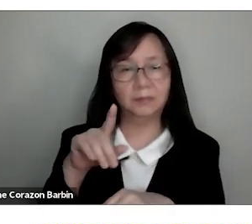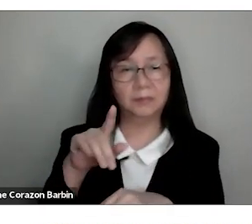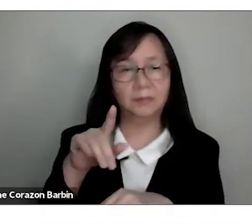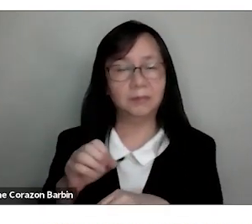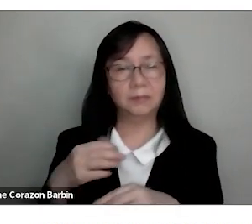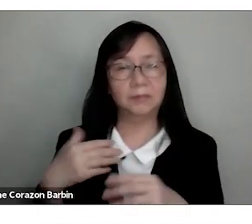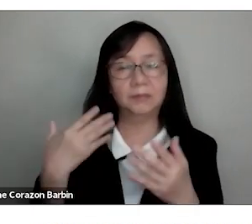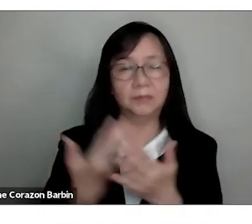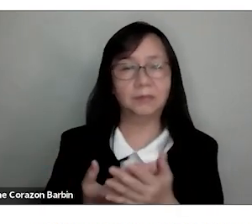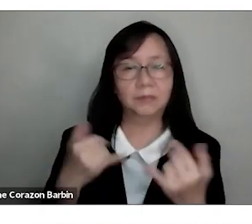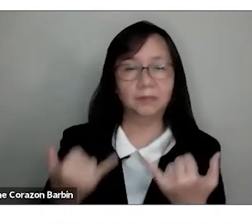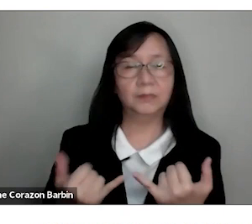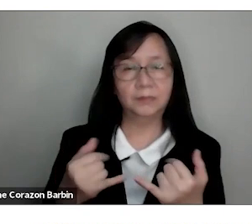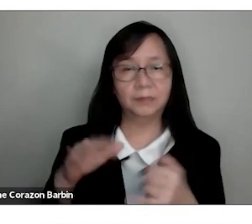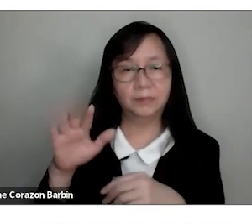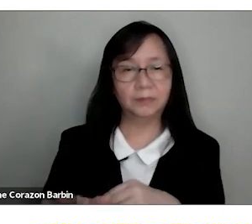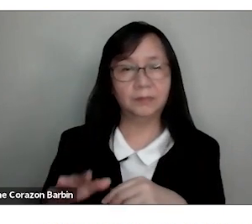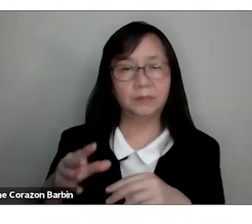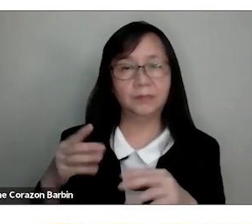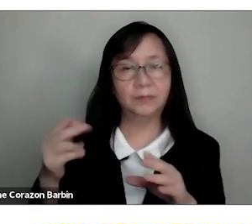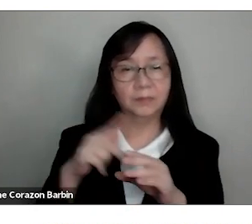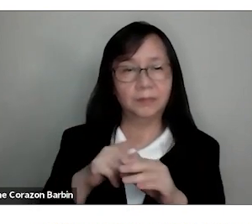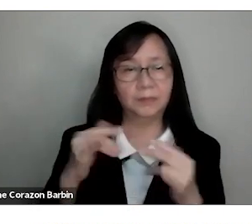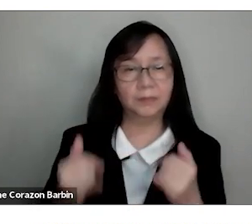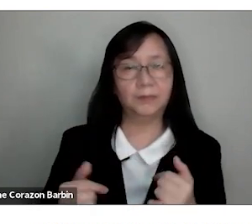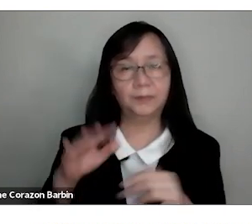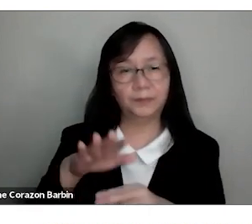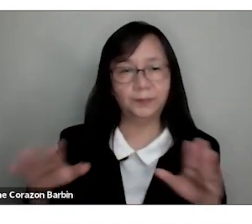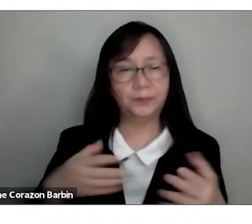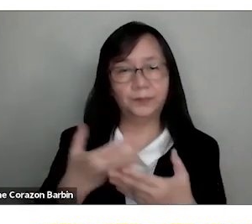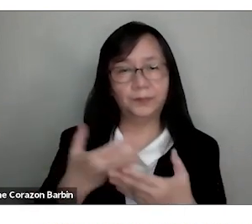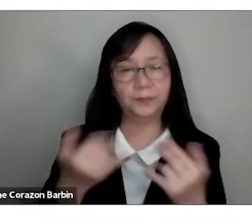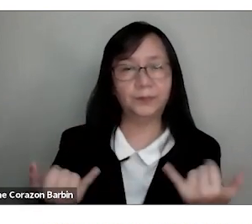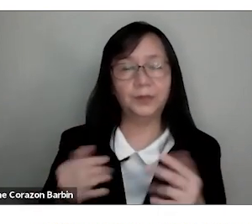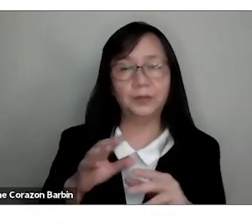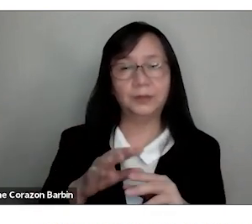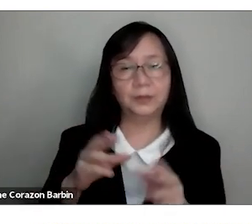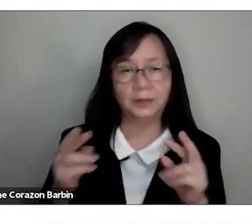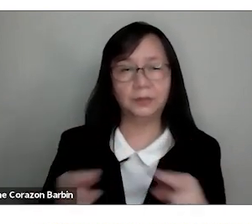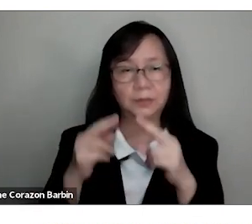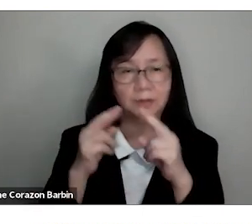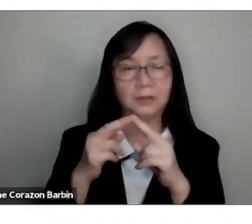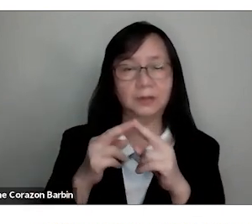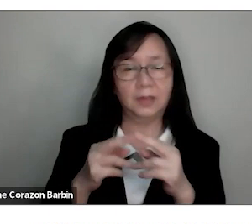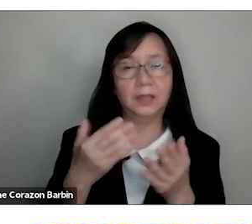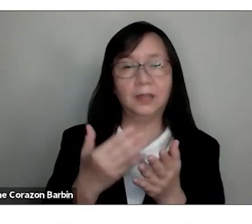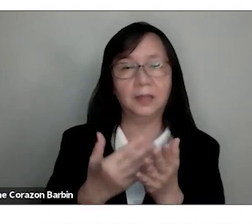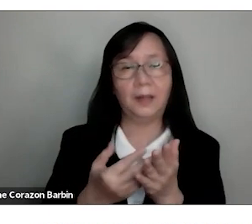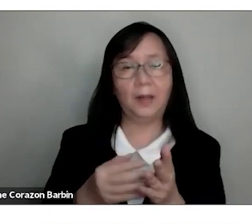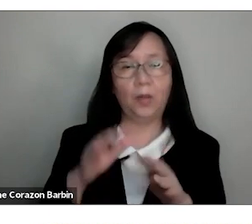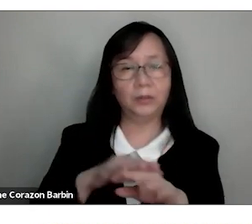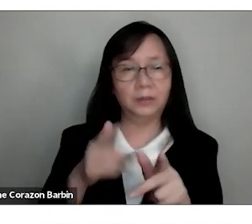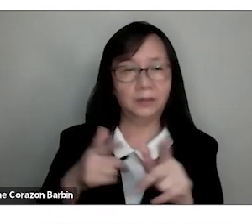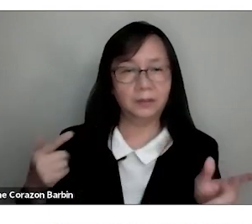who participated in its previous children's consultation related to the issues of online child protection and rights of